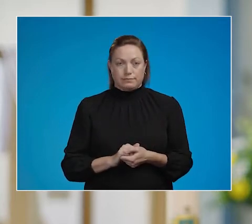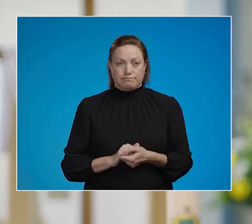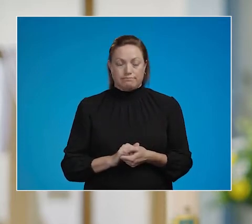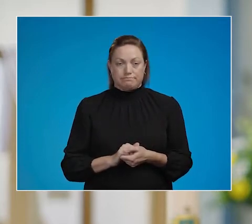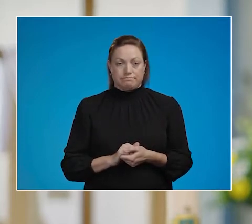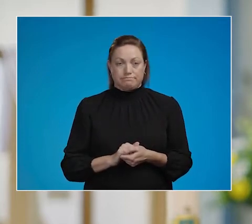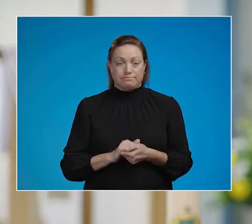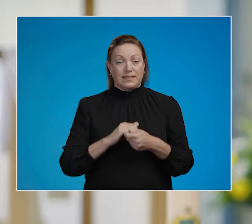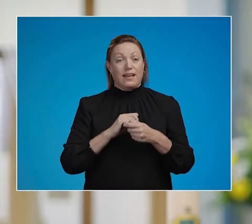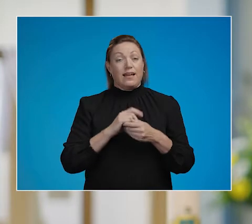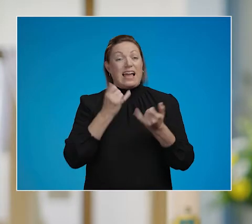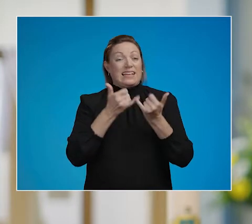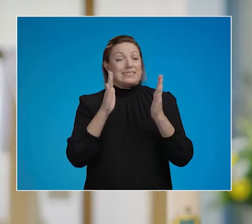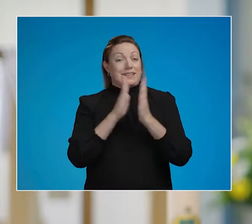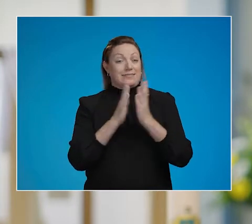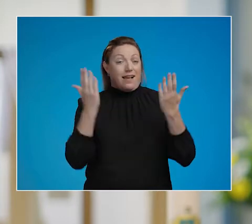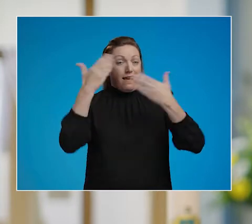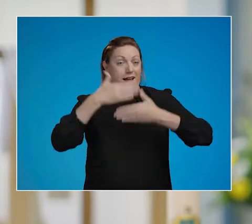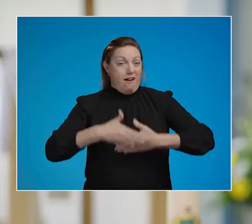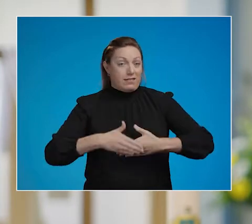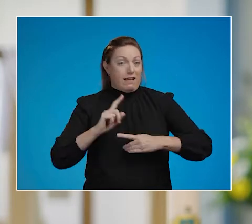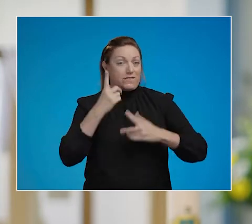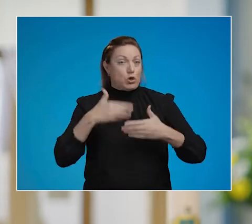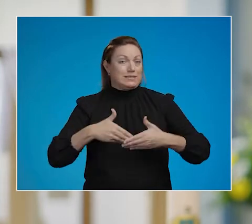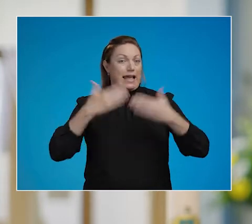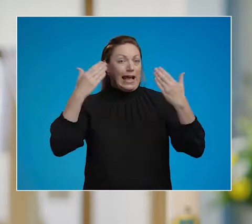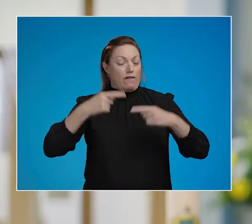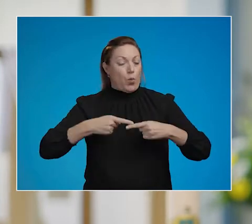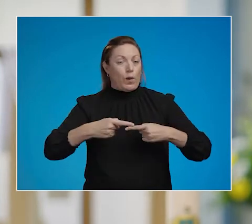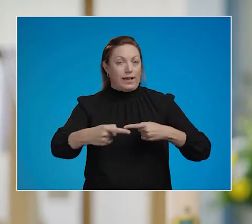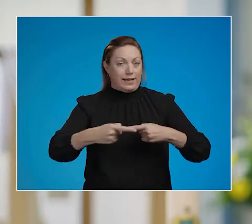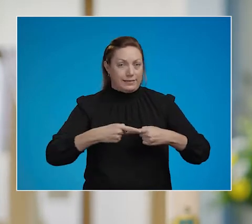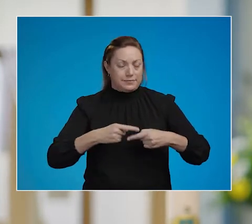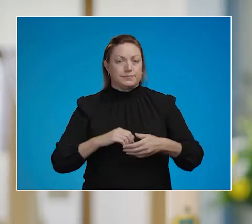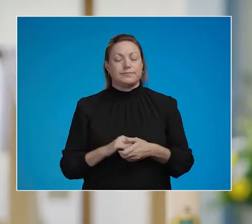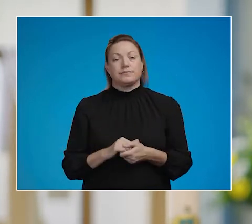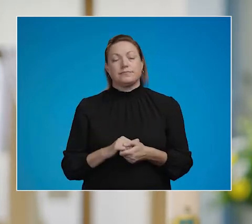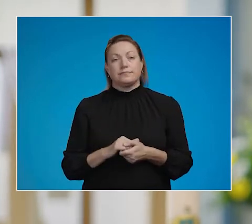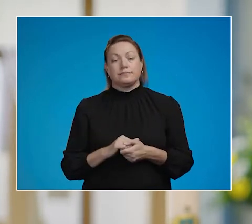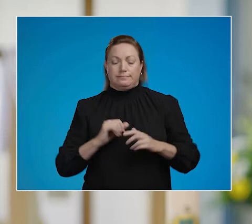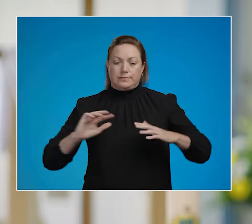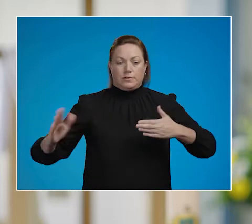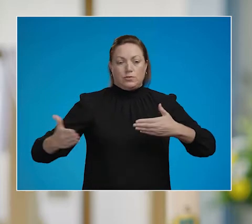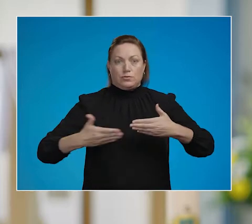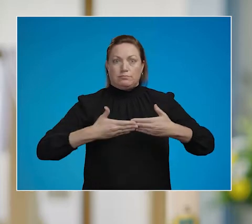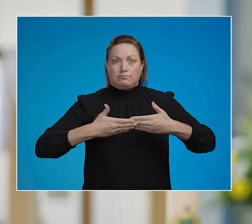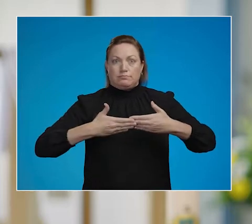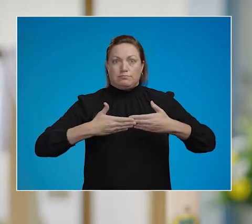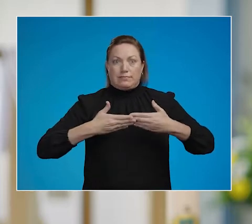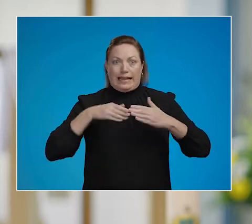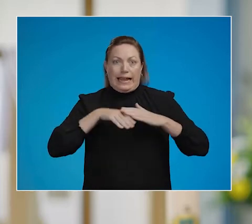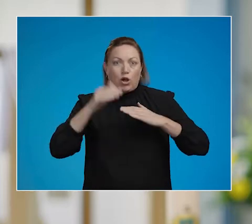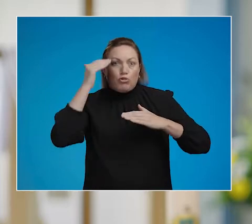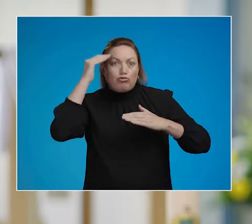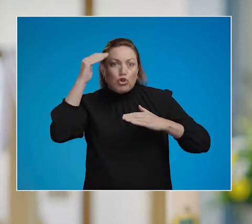In the evening of that same day, the first day of the week, the doors were closed in the room where the disciples were